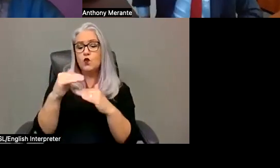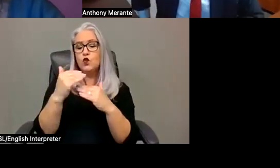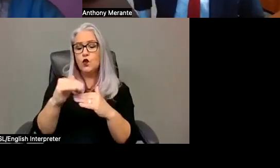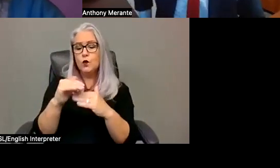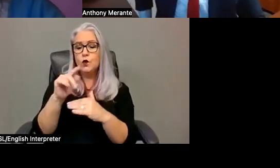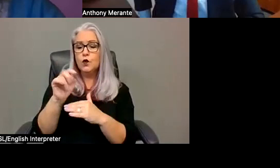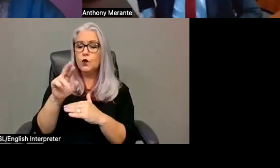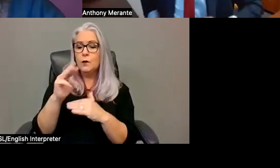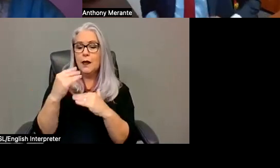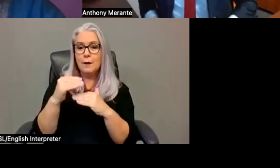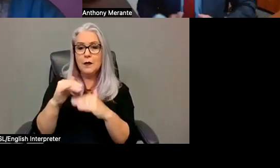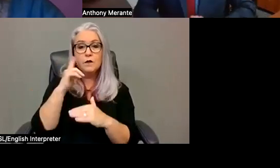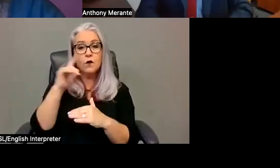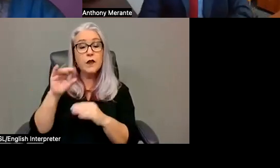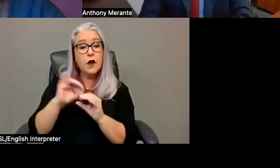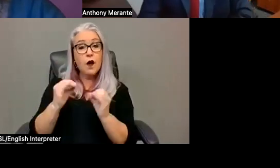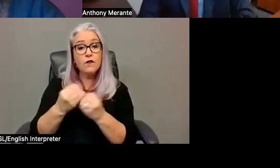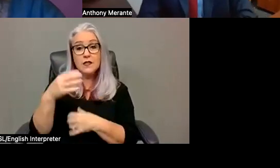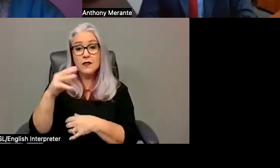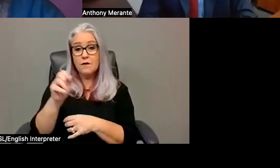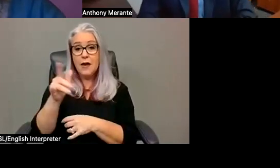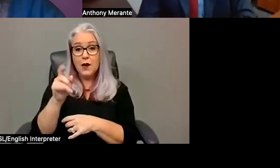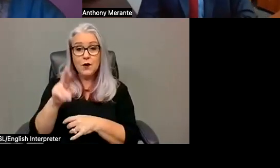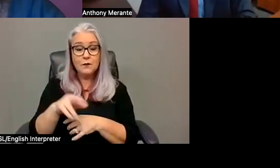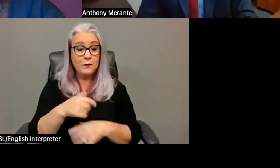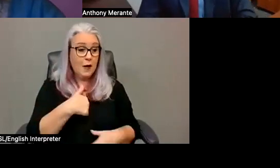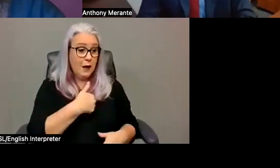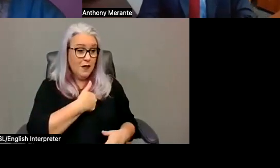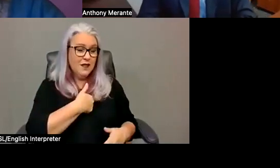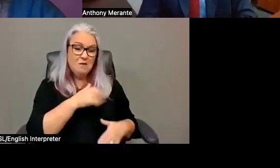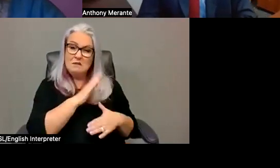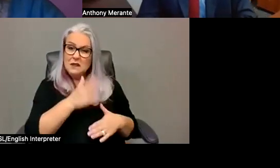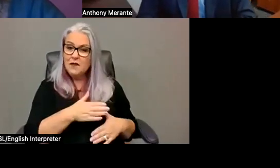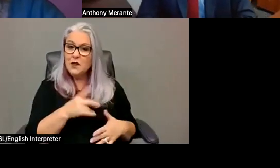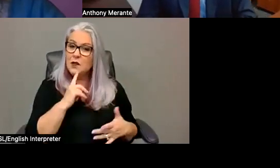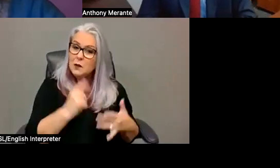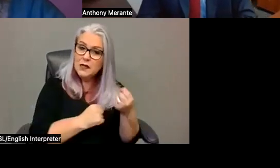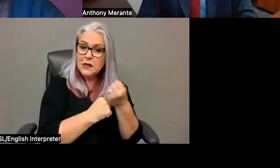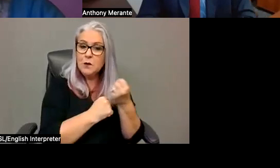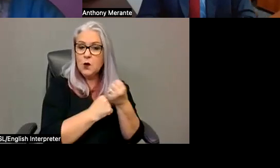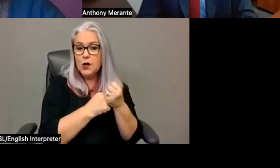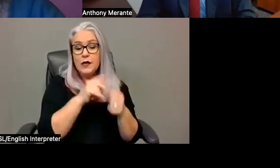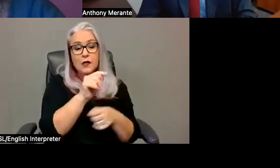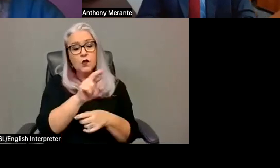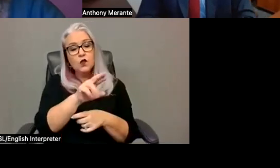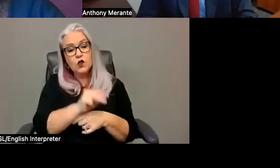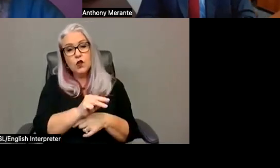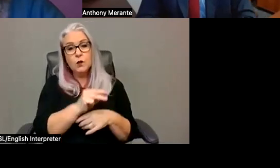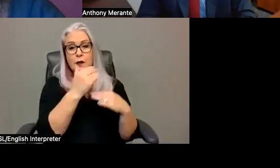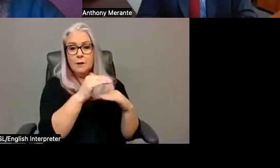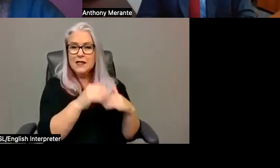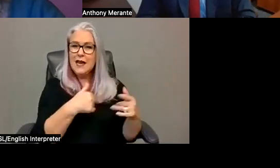mayor? I think it's pretty obvious. I've never been a supporter of term limits. Frankly, I don't know what it's a panacea